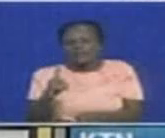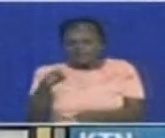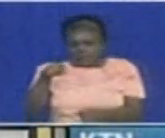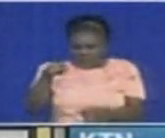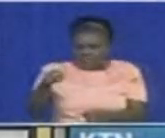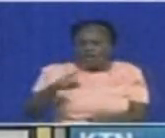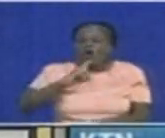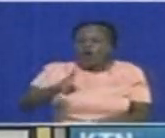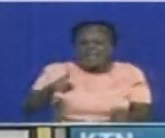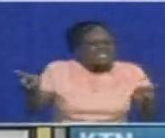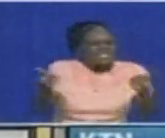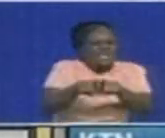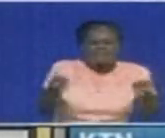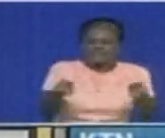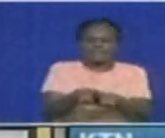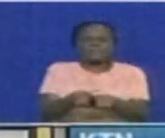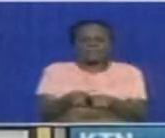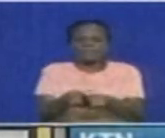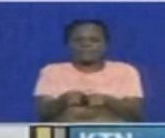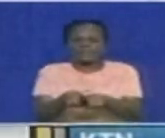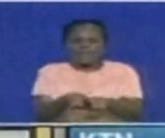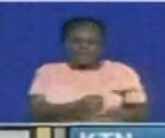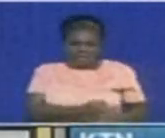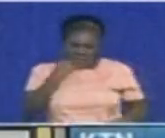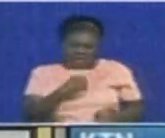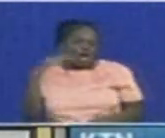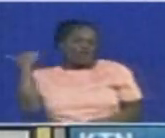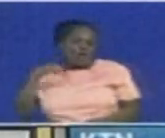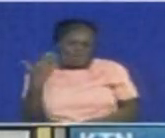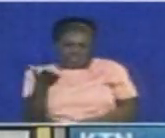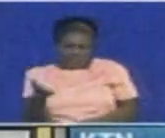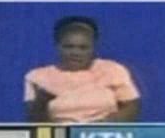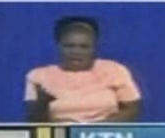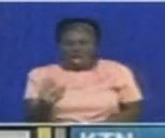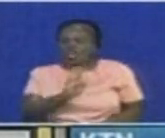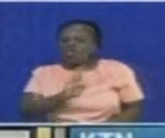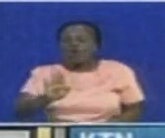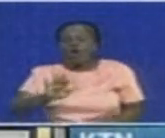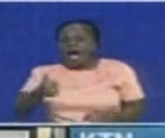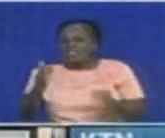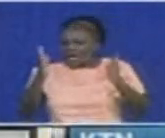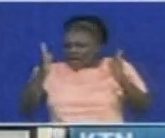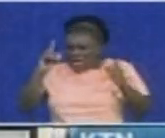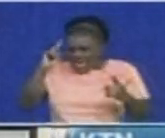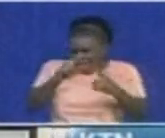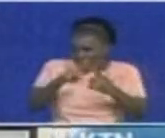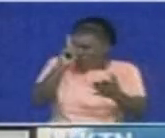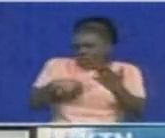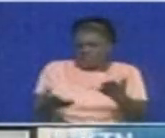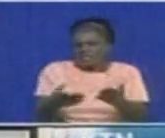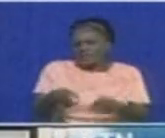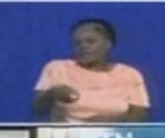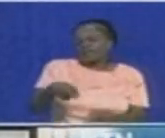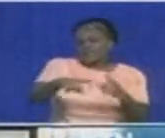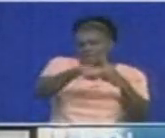the directive. A weapon in the hands of a criminal has no other purpose except to kill